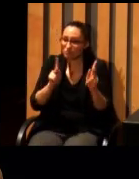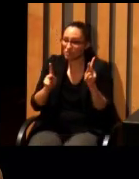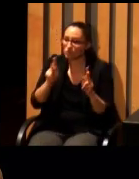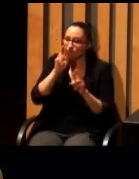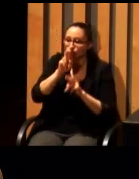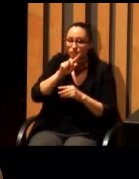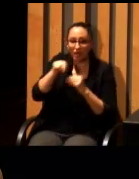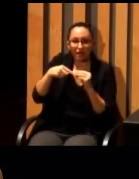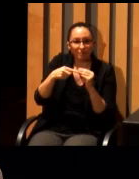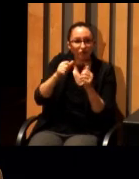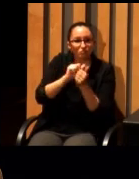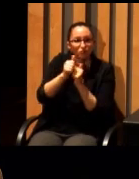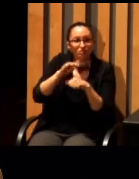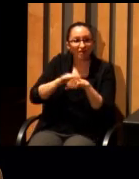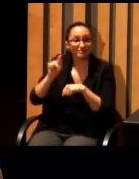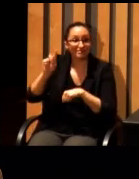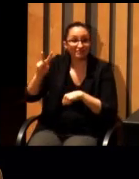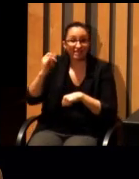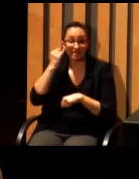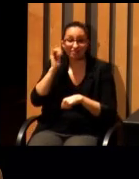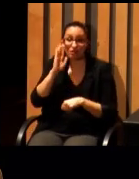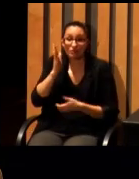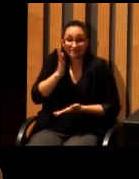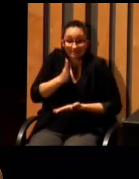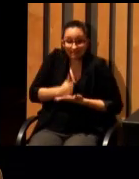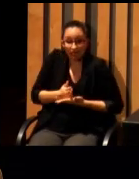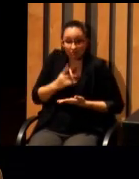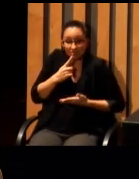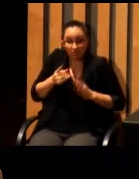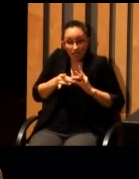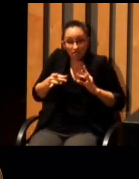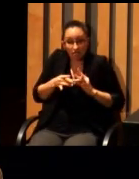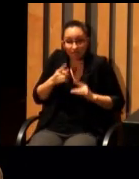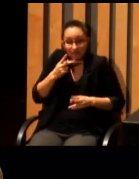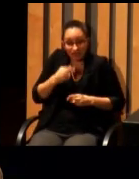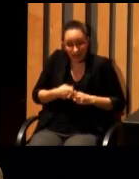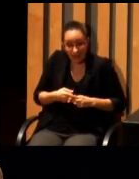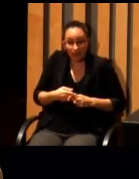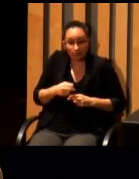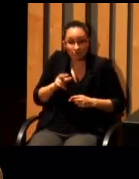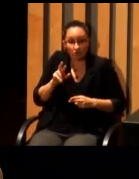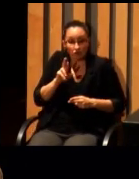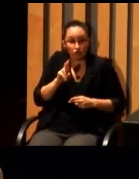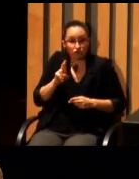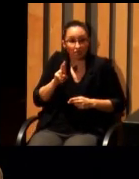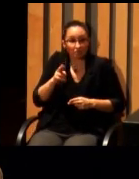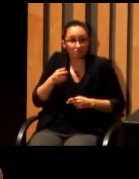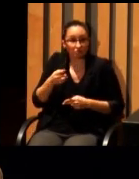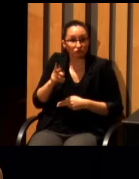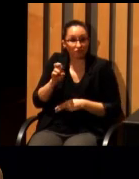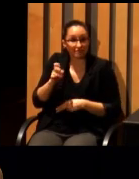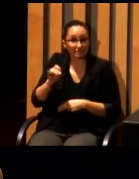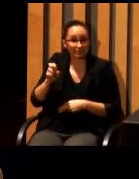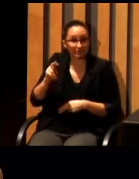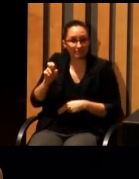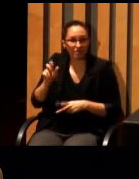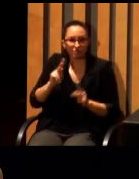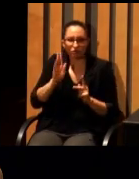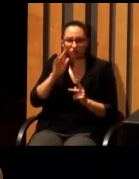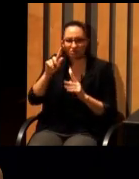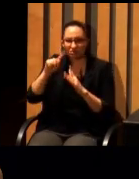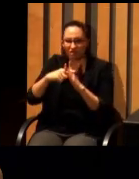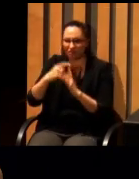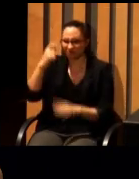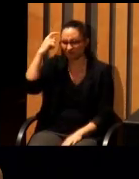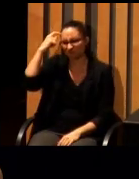on sports on TV, if they stop mentioning the name, then that eventually gets over to people that